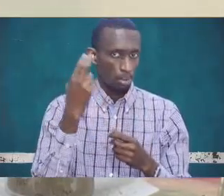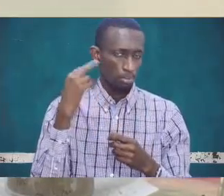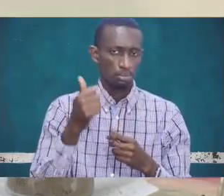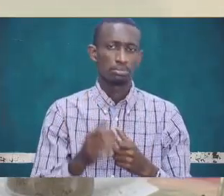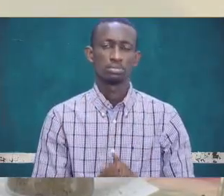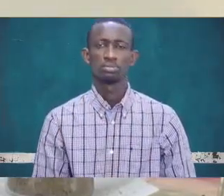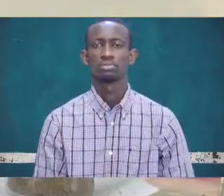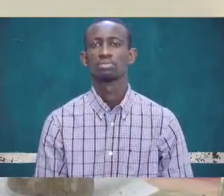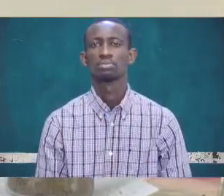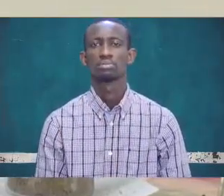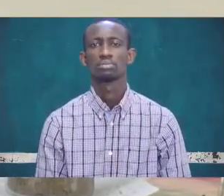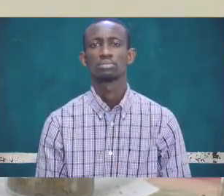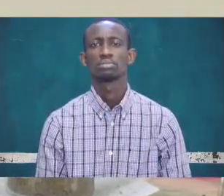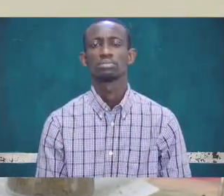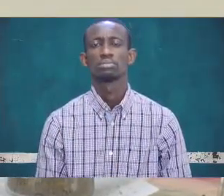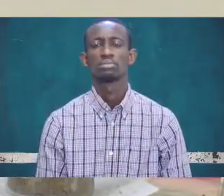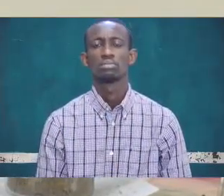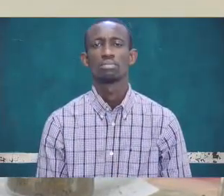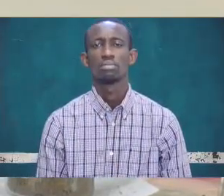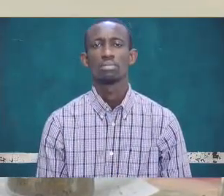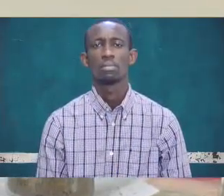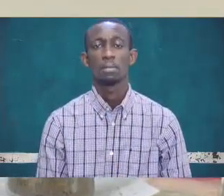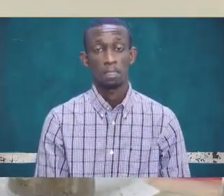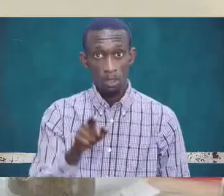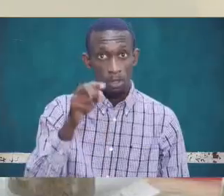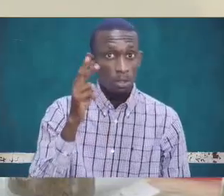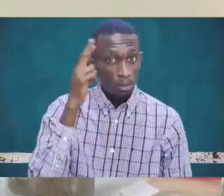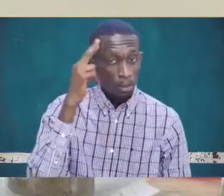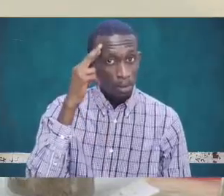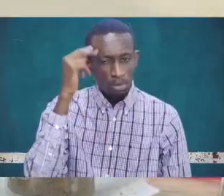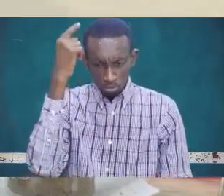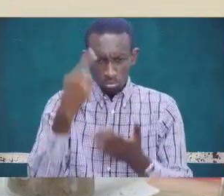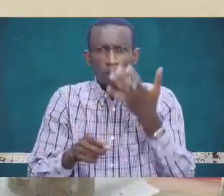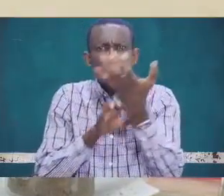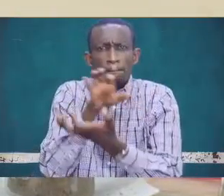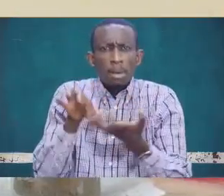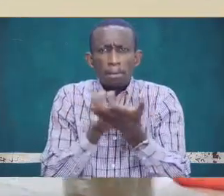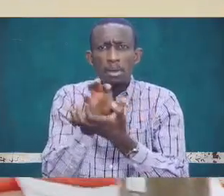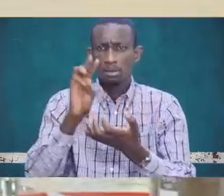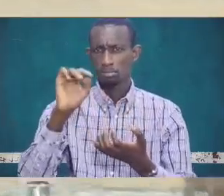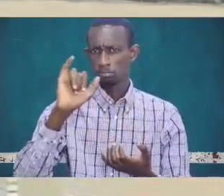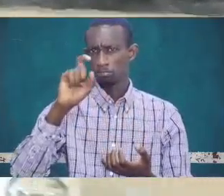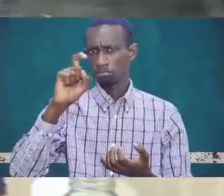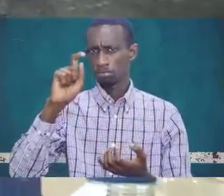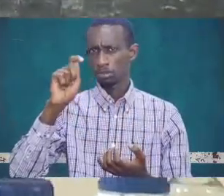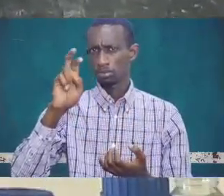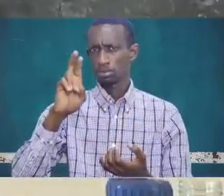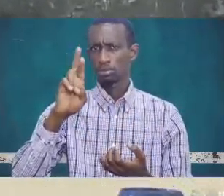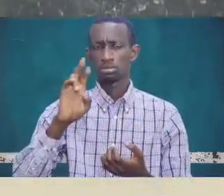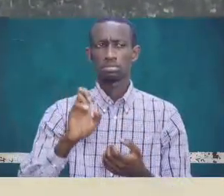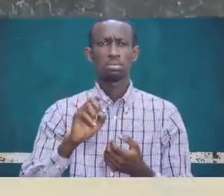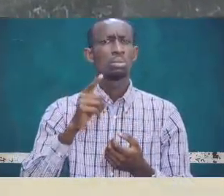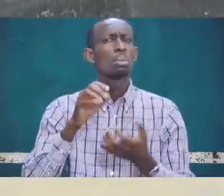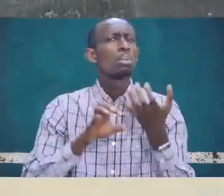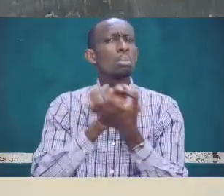time. You remember what a mixture is? We also defined what a mixture is. What